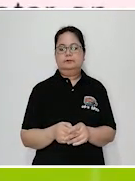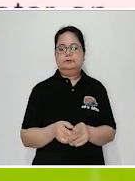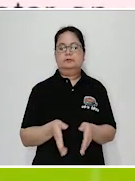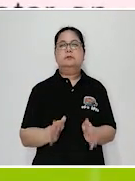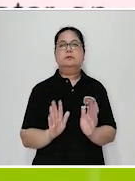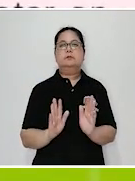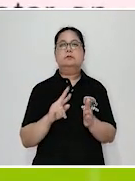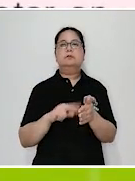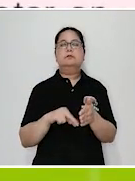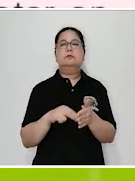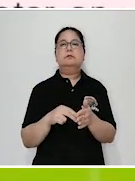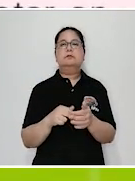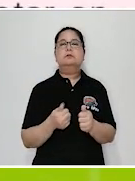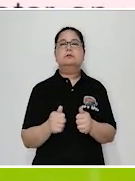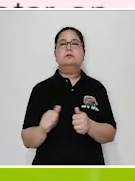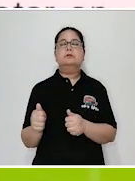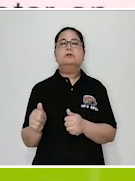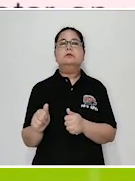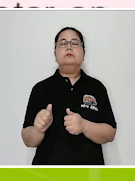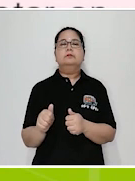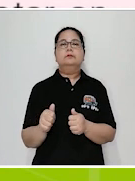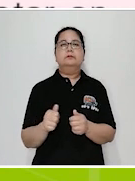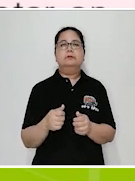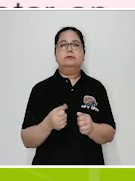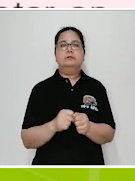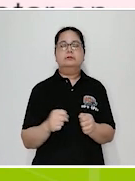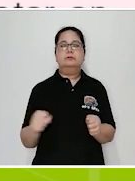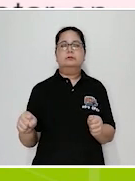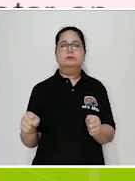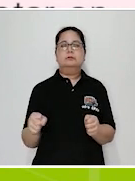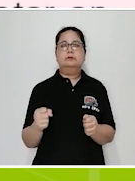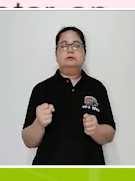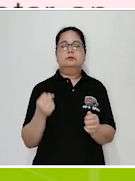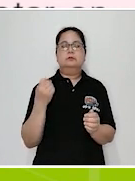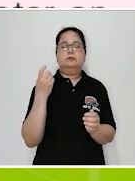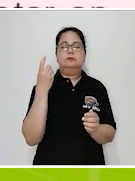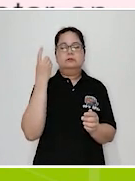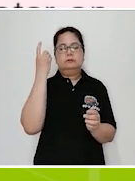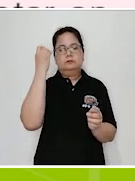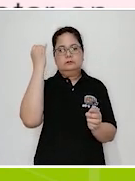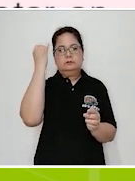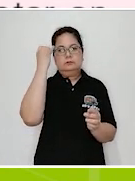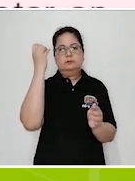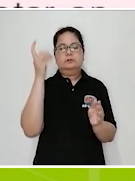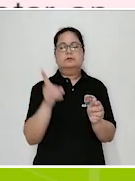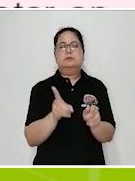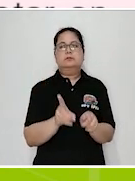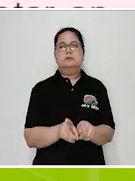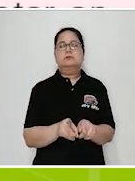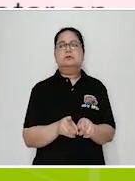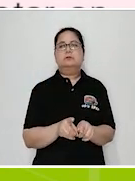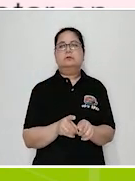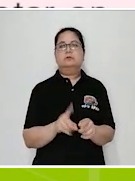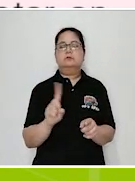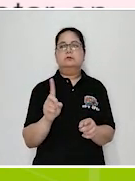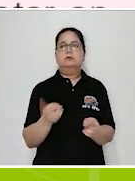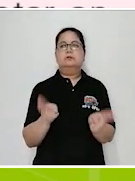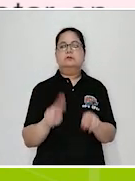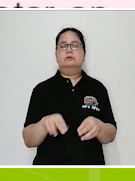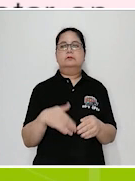Allow me to read the following passages. Determine what event is likely to occur